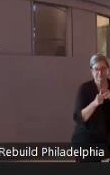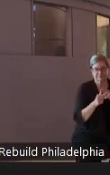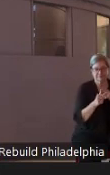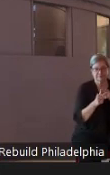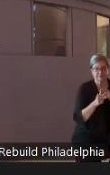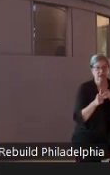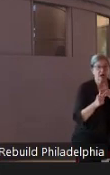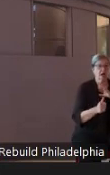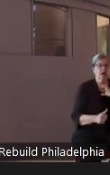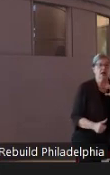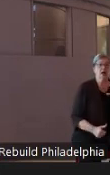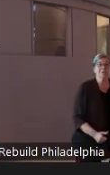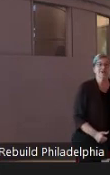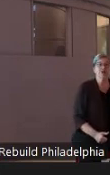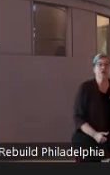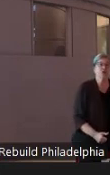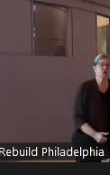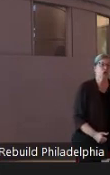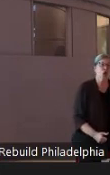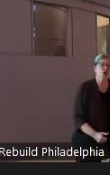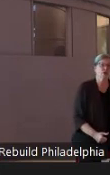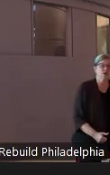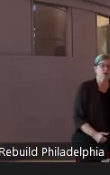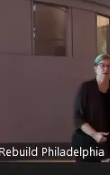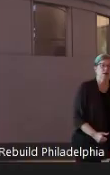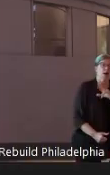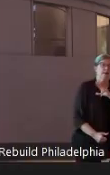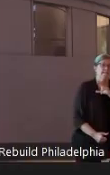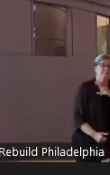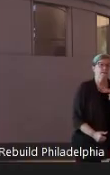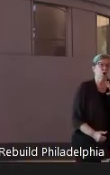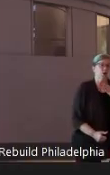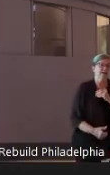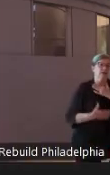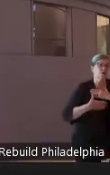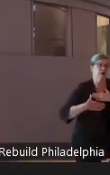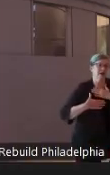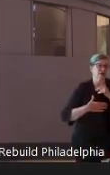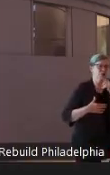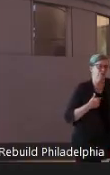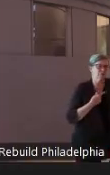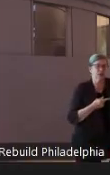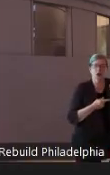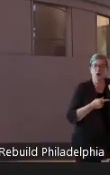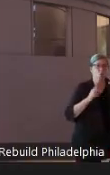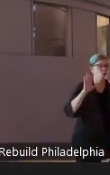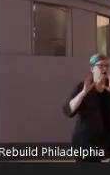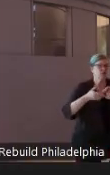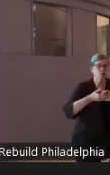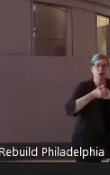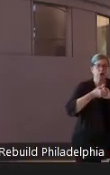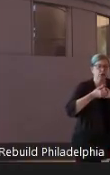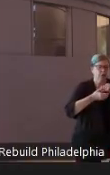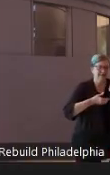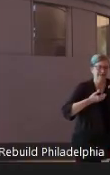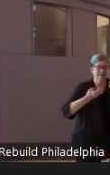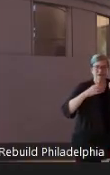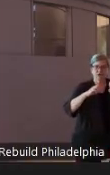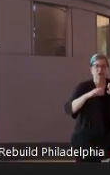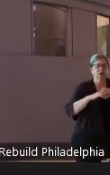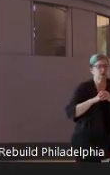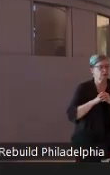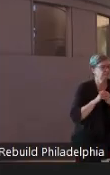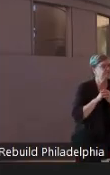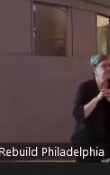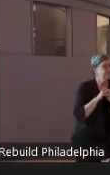foremost, Commissioner Slauson at Parks and Recreation, who's been such a wonderful partner in this effort on this project and